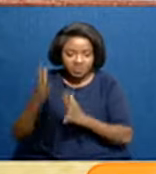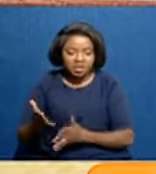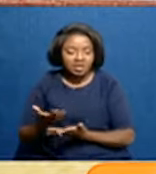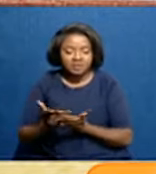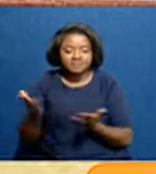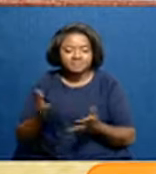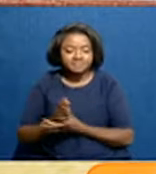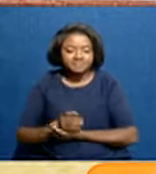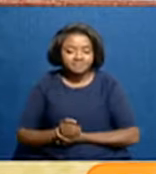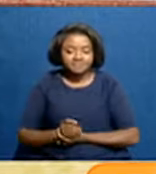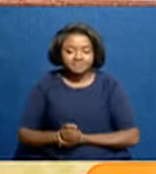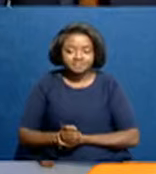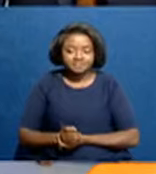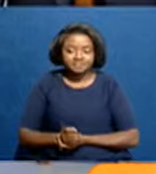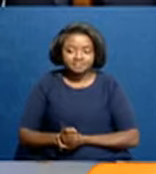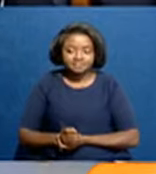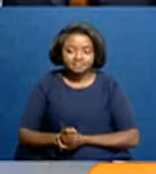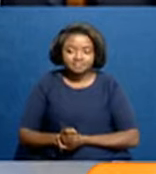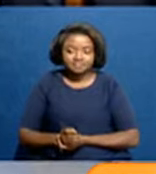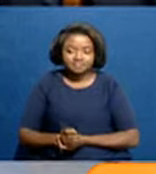Good point. Good point.